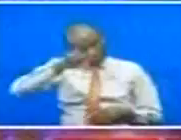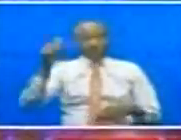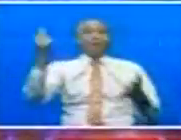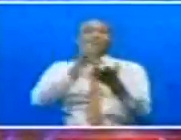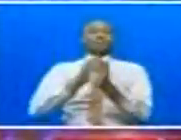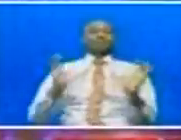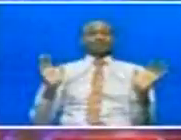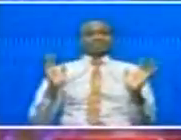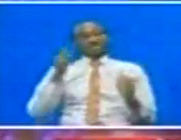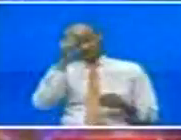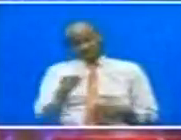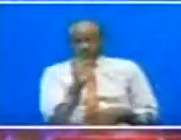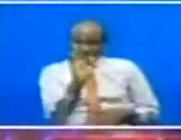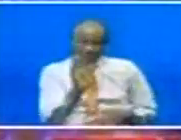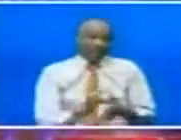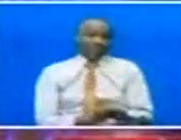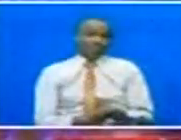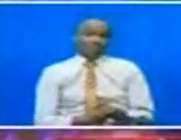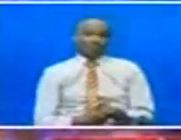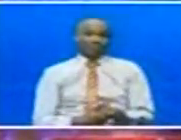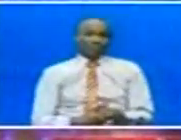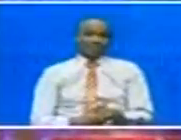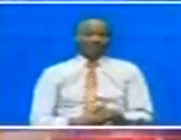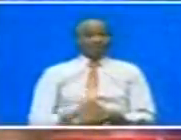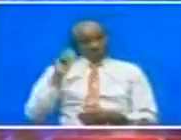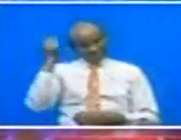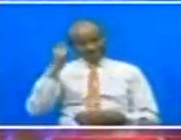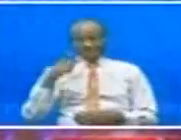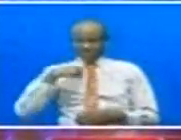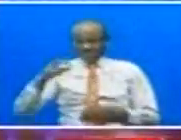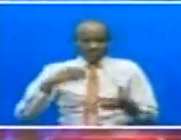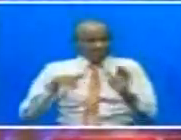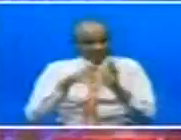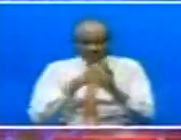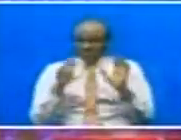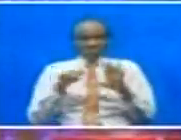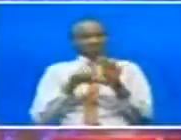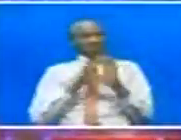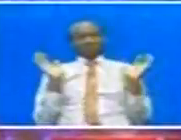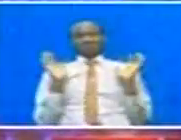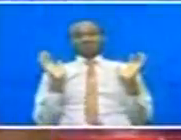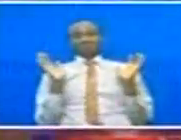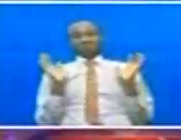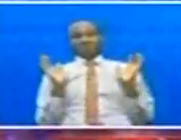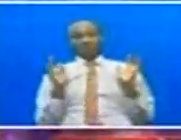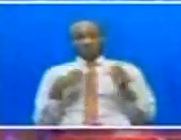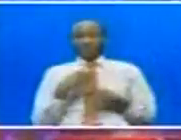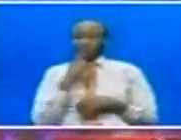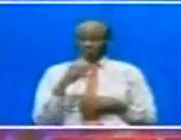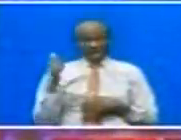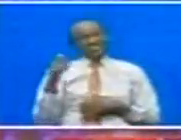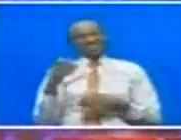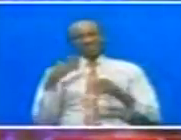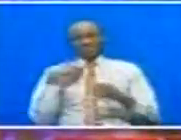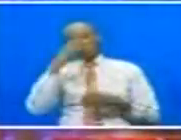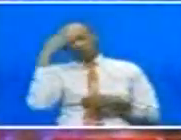appoints the judges, so that then the president has no role in appointing judges. I'm sure there are some other things that